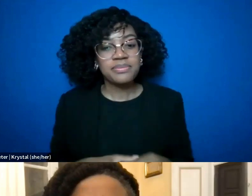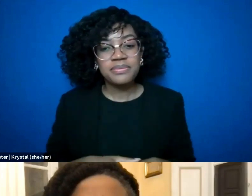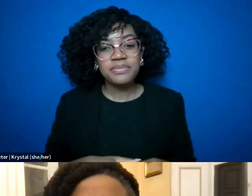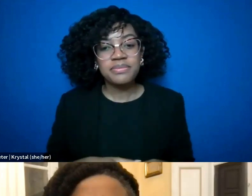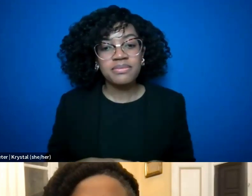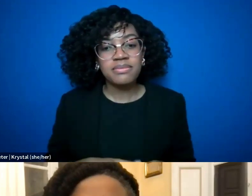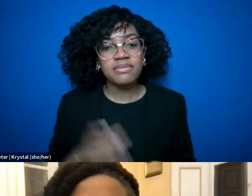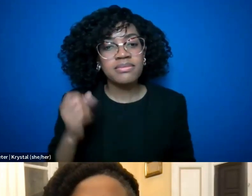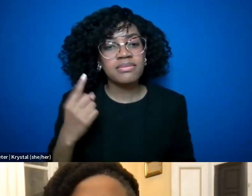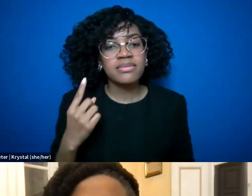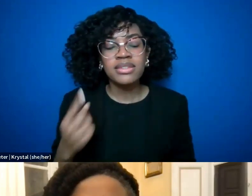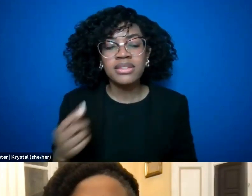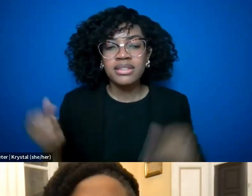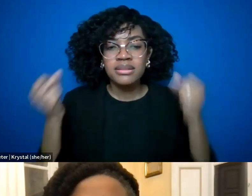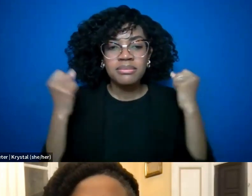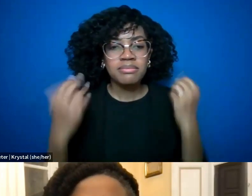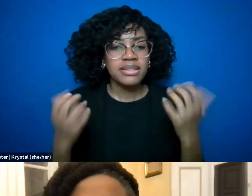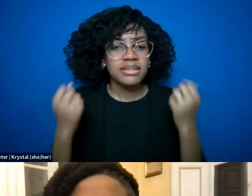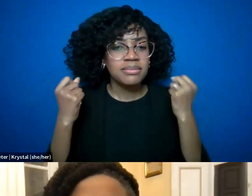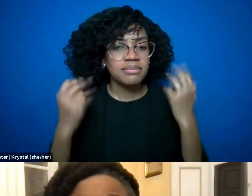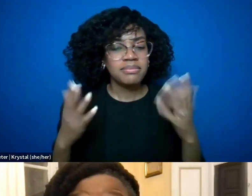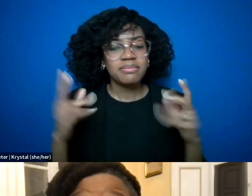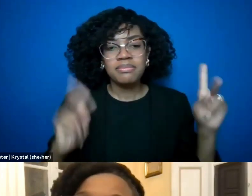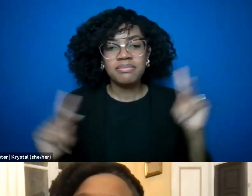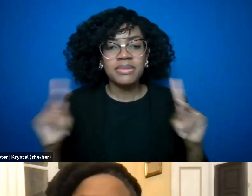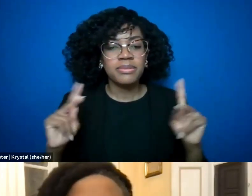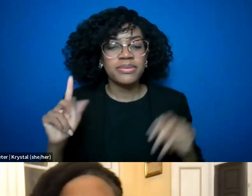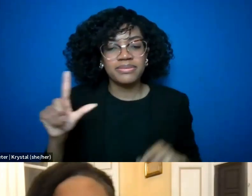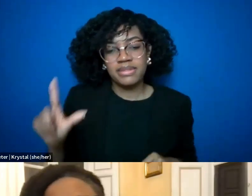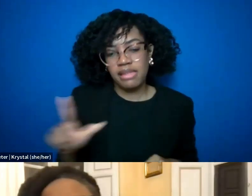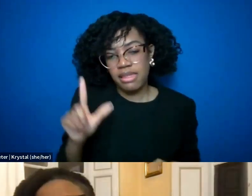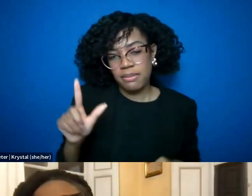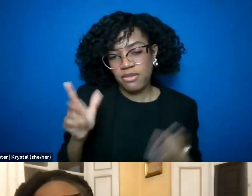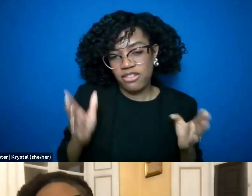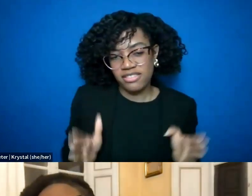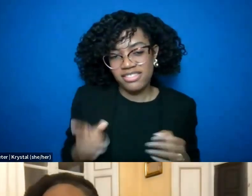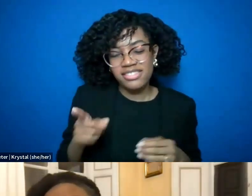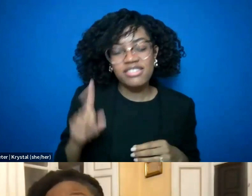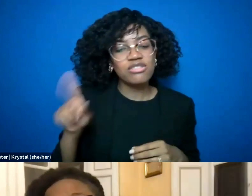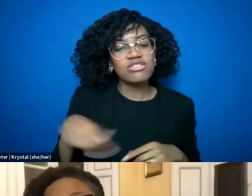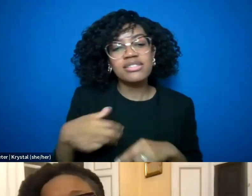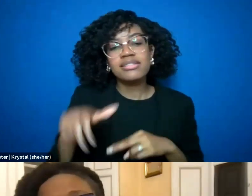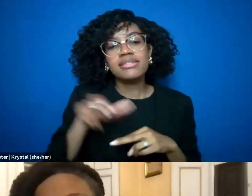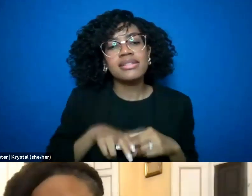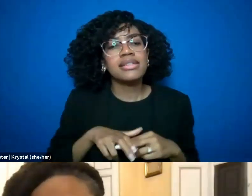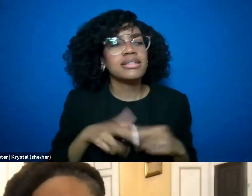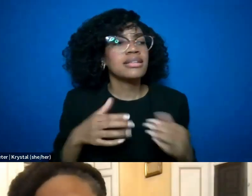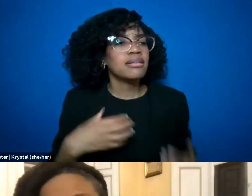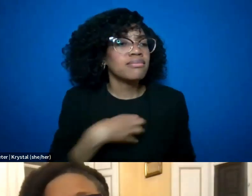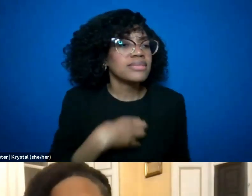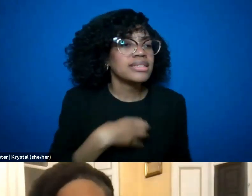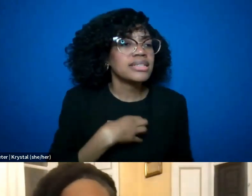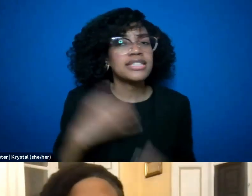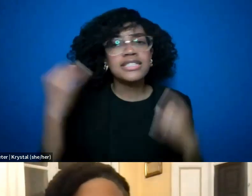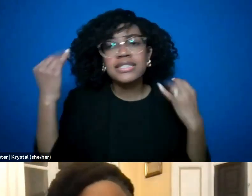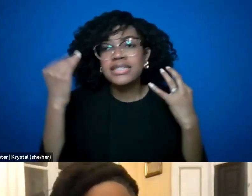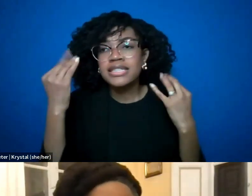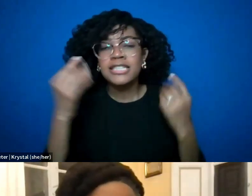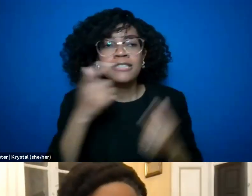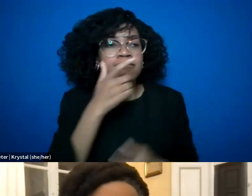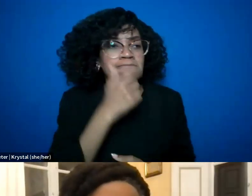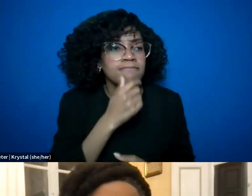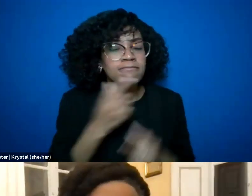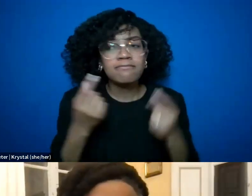when way too many liberals were just sitting at home hemming and hawing and wondering what to do